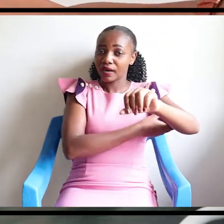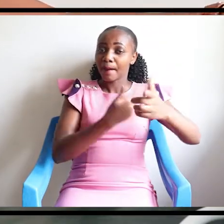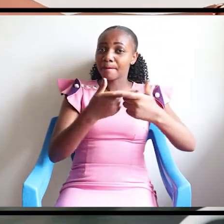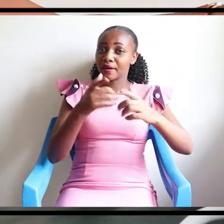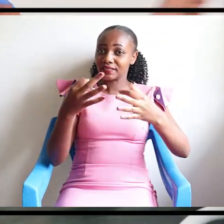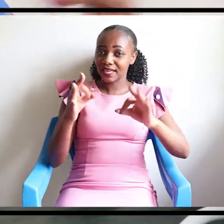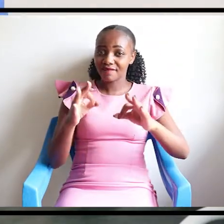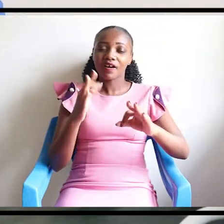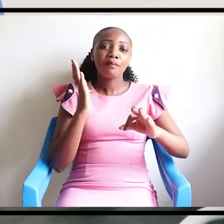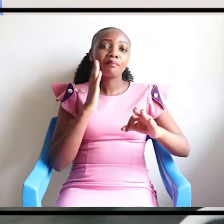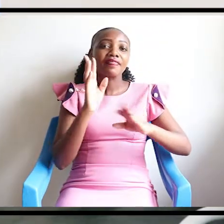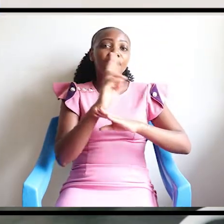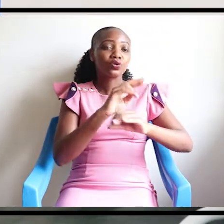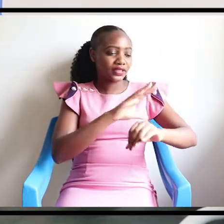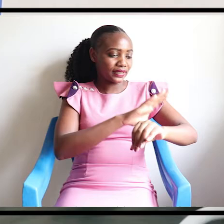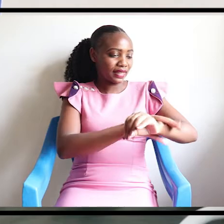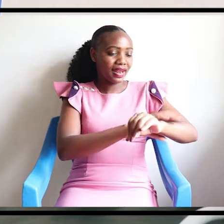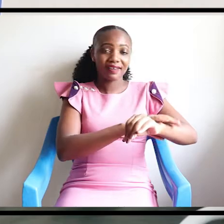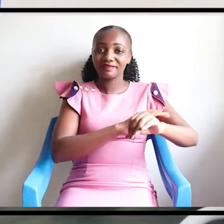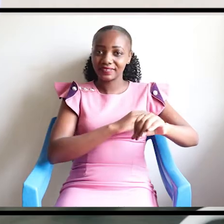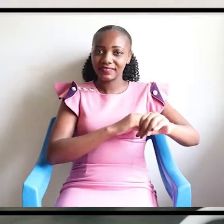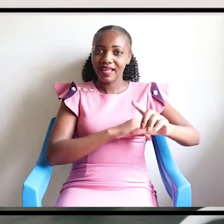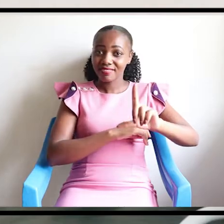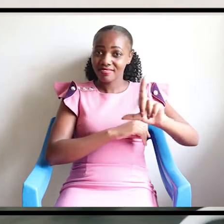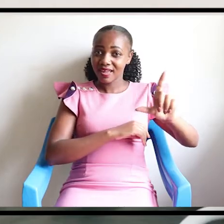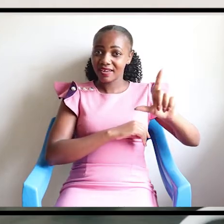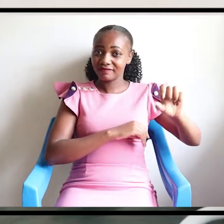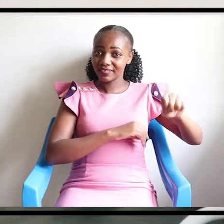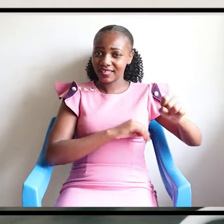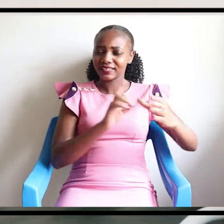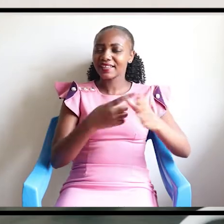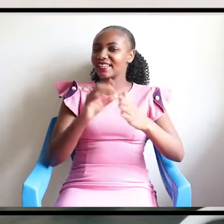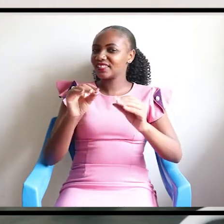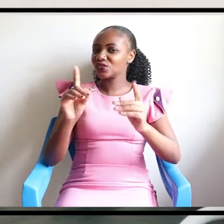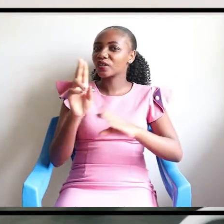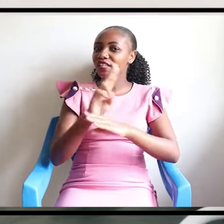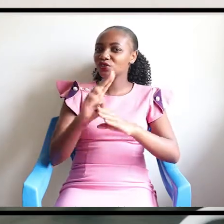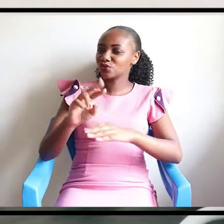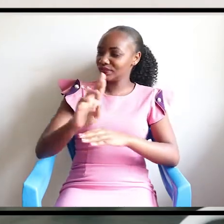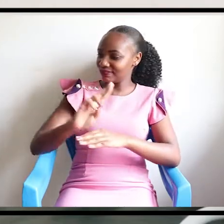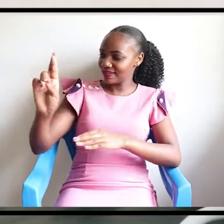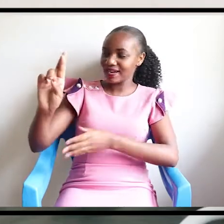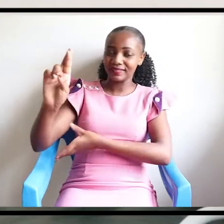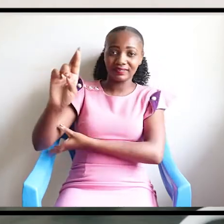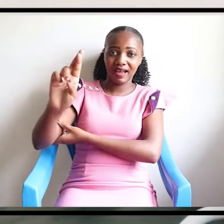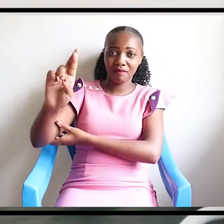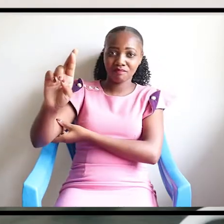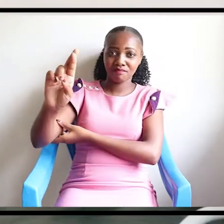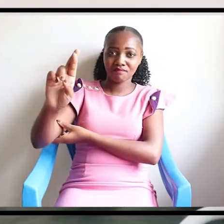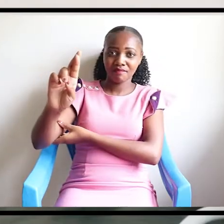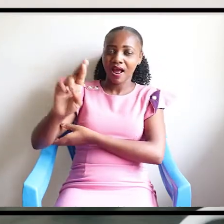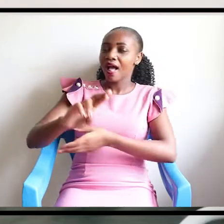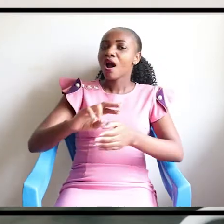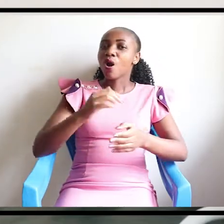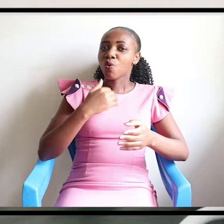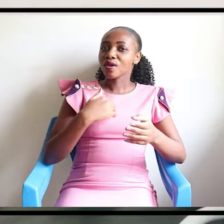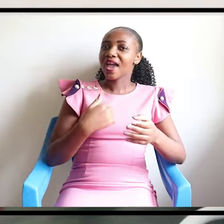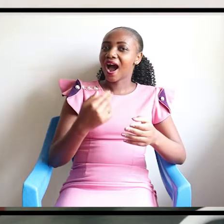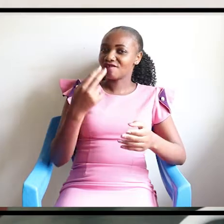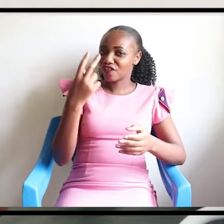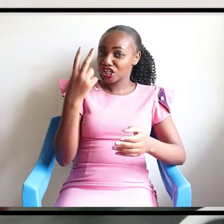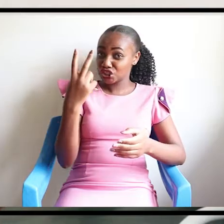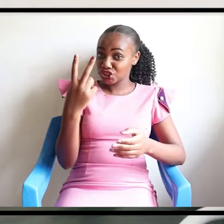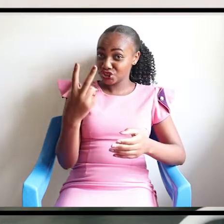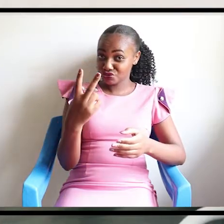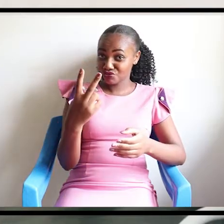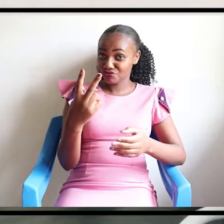is left-handed, it is okay to do it on the right arm, as long as that arm is the less active arm. So we have two types of the